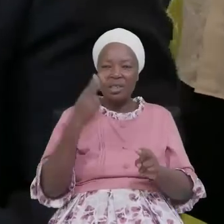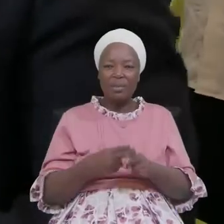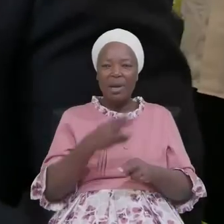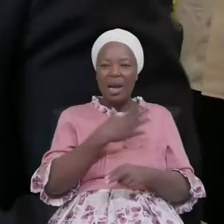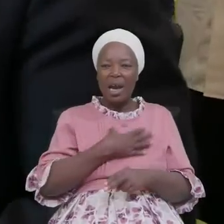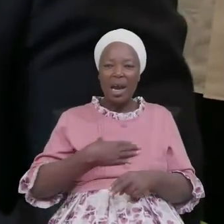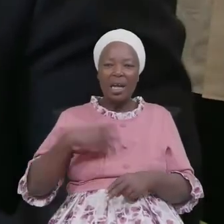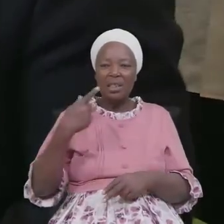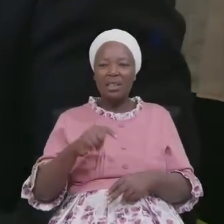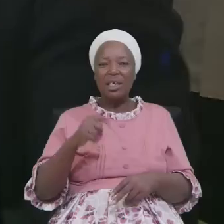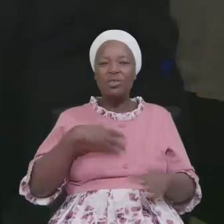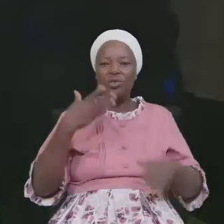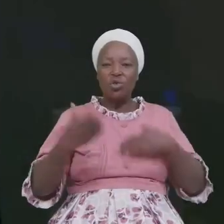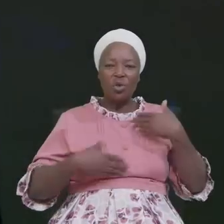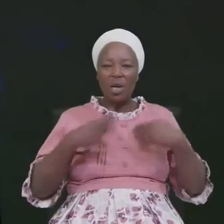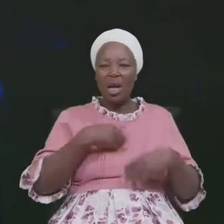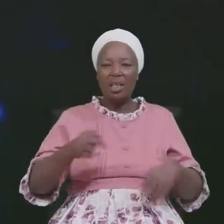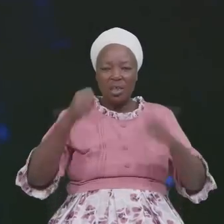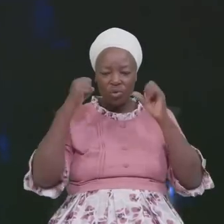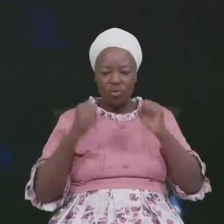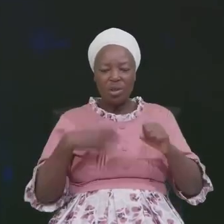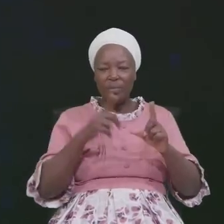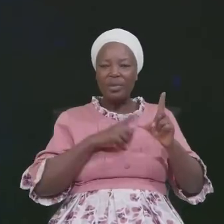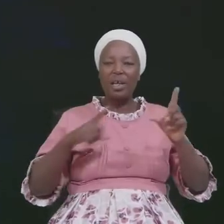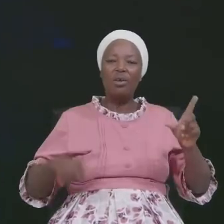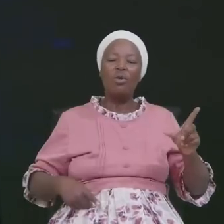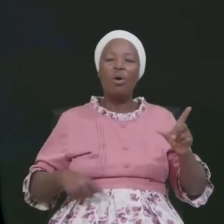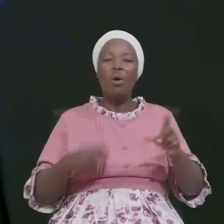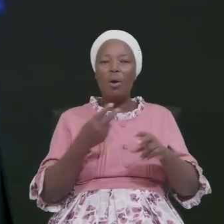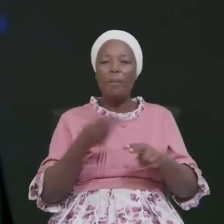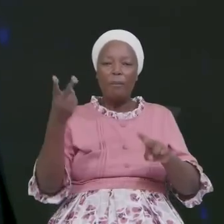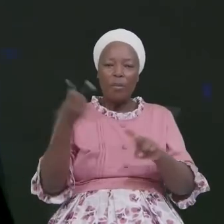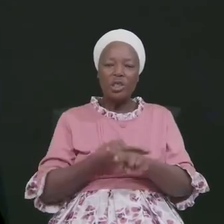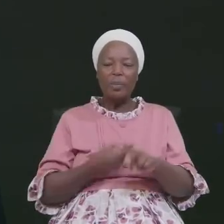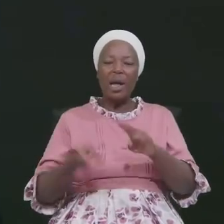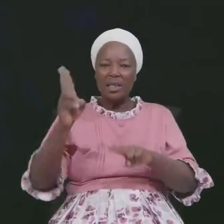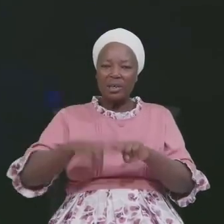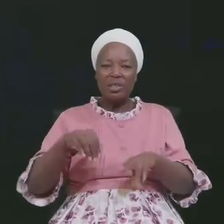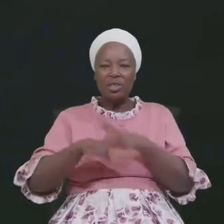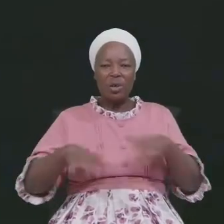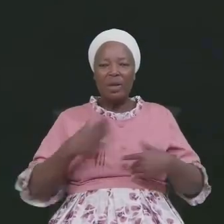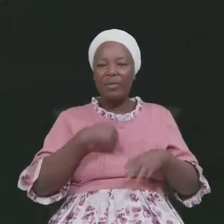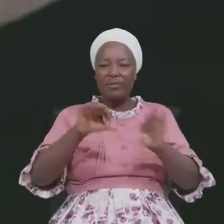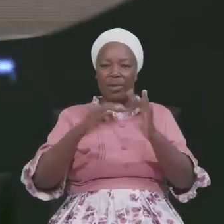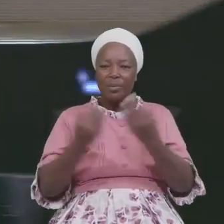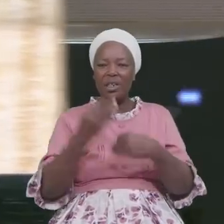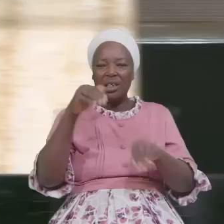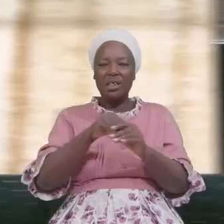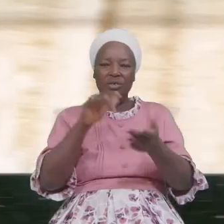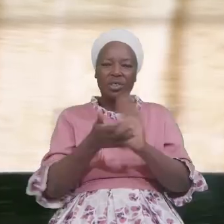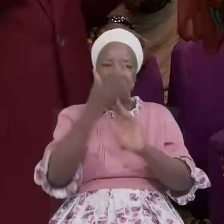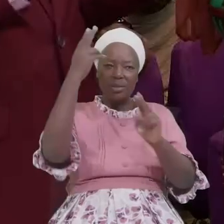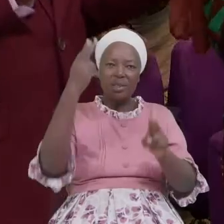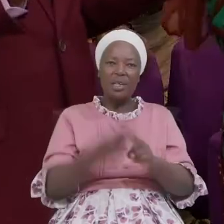the joy and the strength of the Lord multiply in your life, in your family, in Jesus'